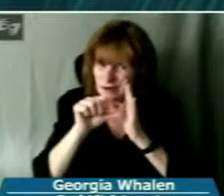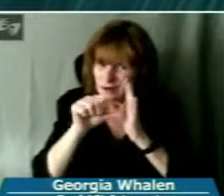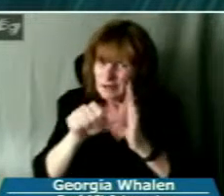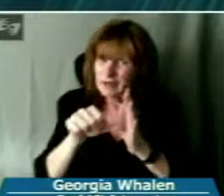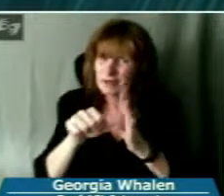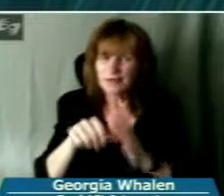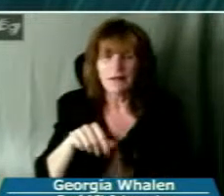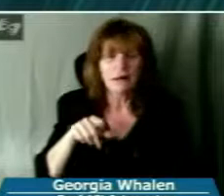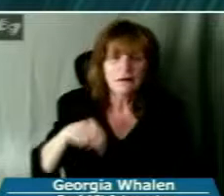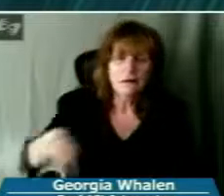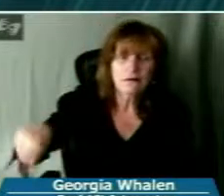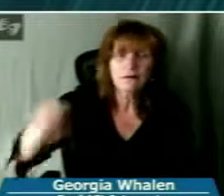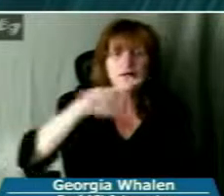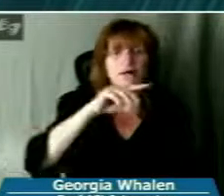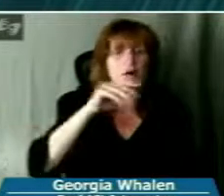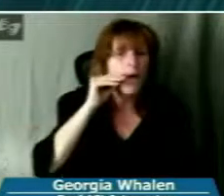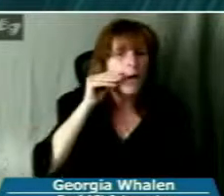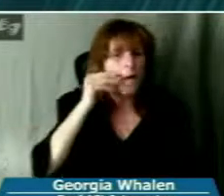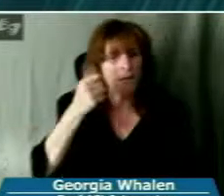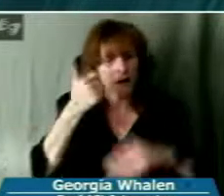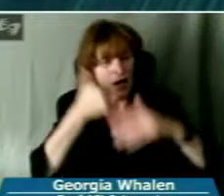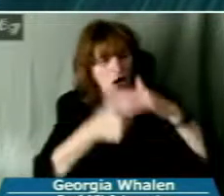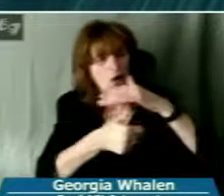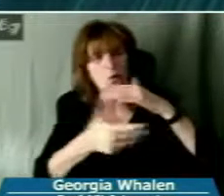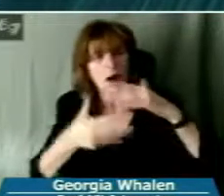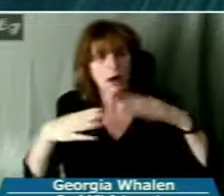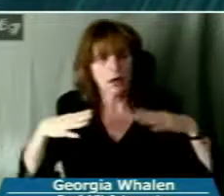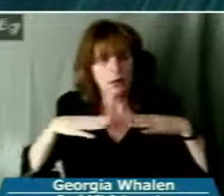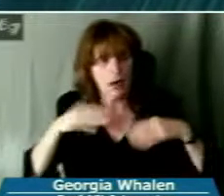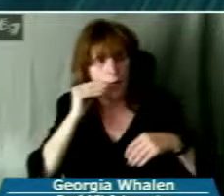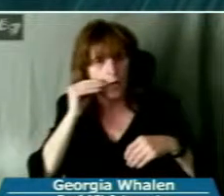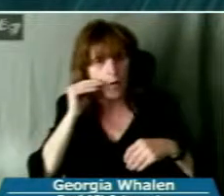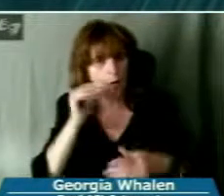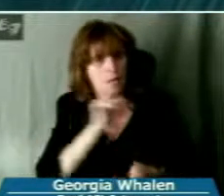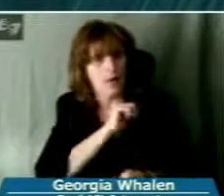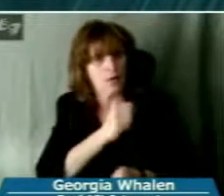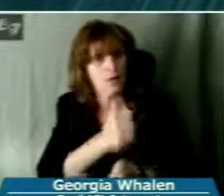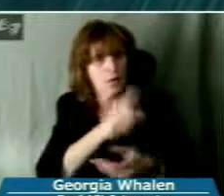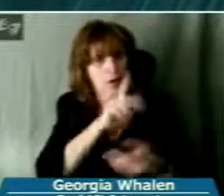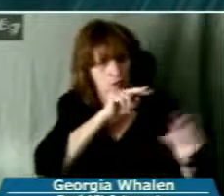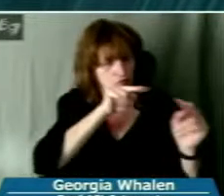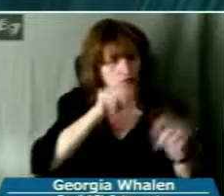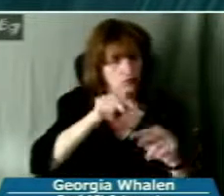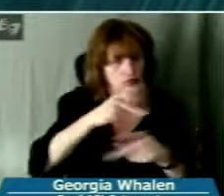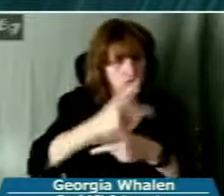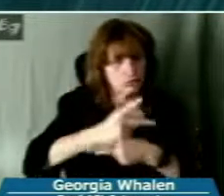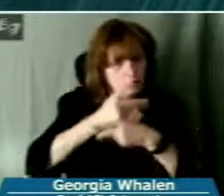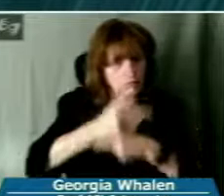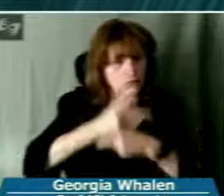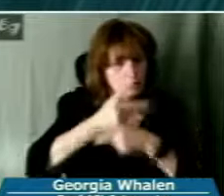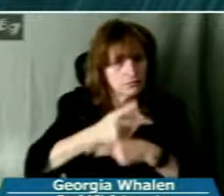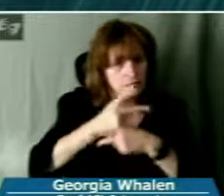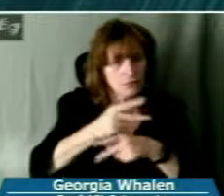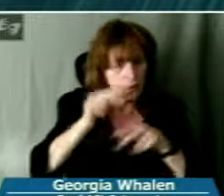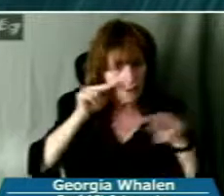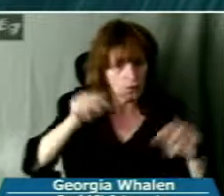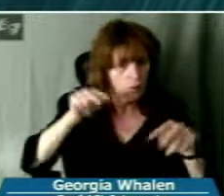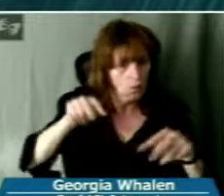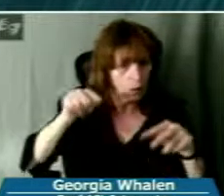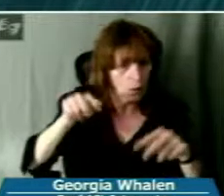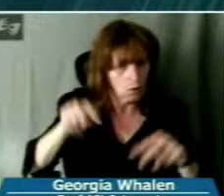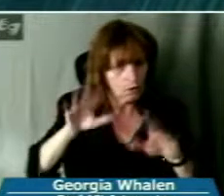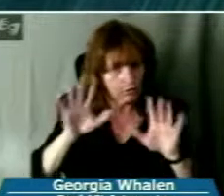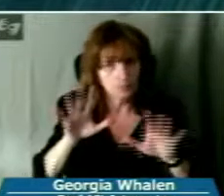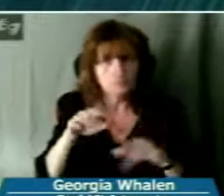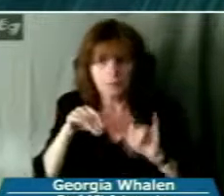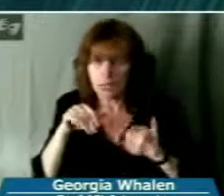Homes Regulatory Authority, who oversee the retirement home system, if you will, within the province. And we know